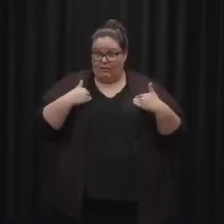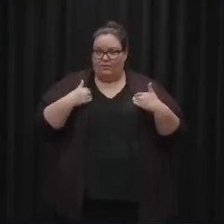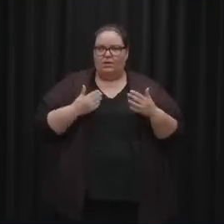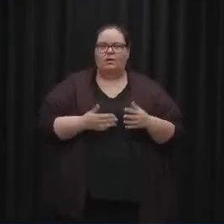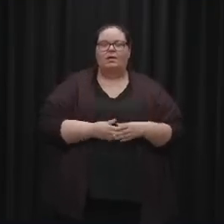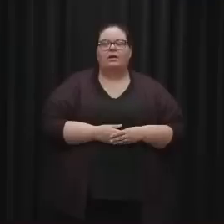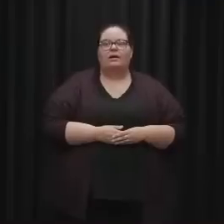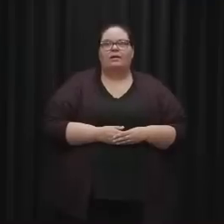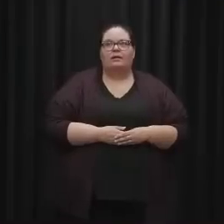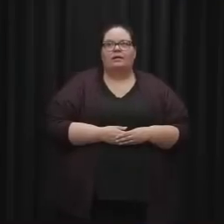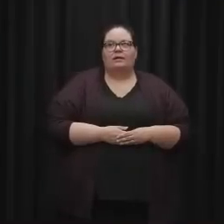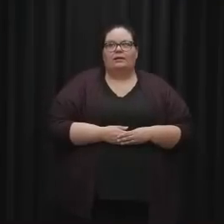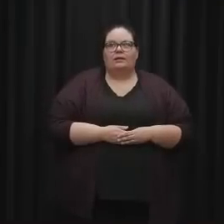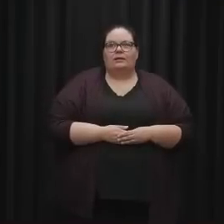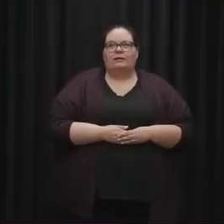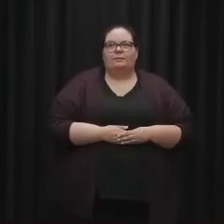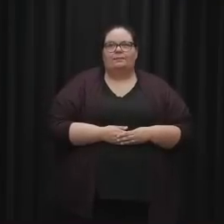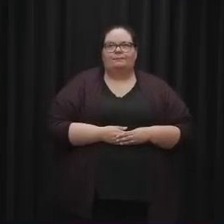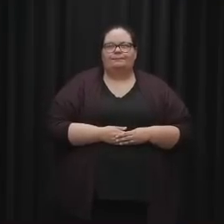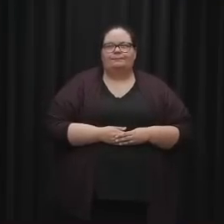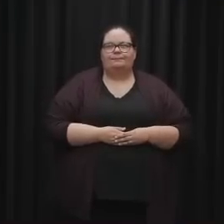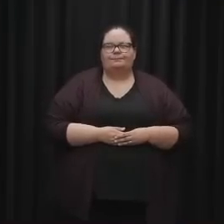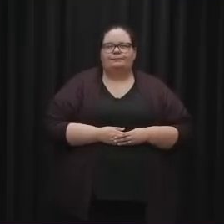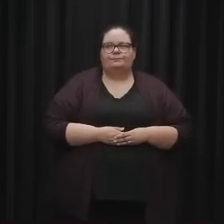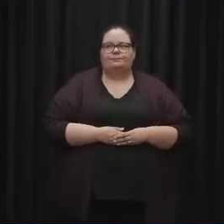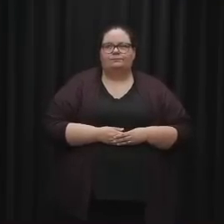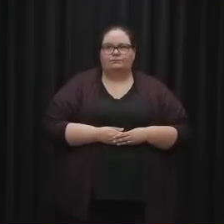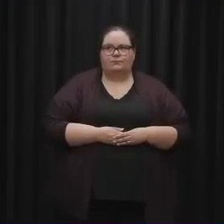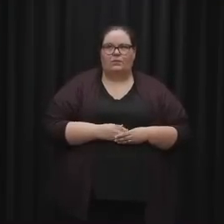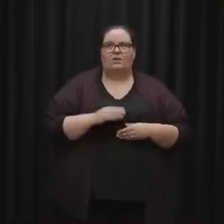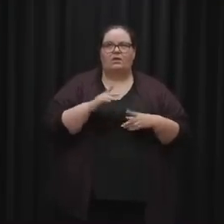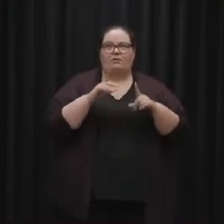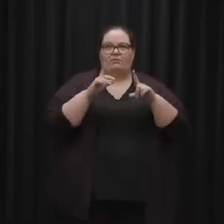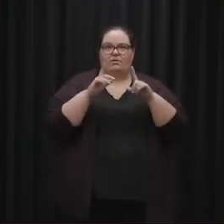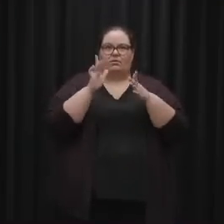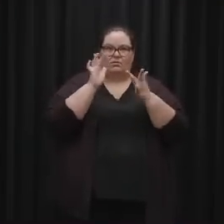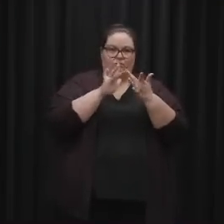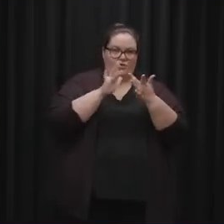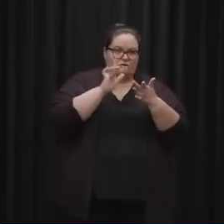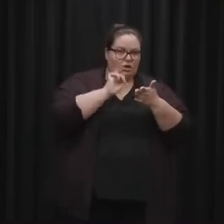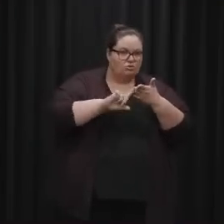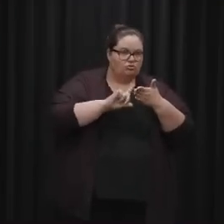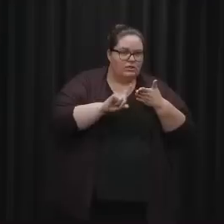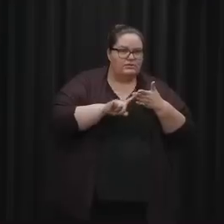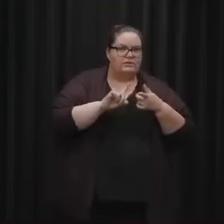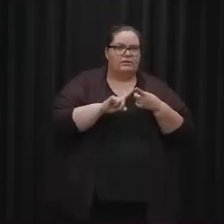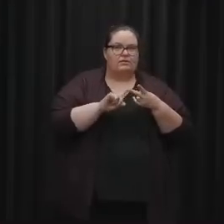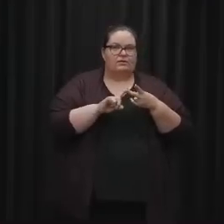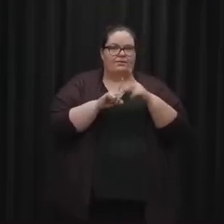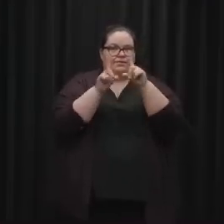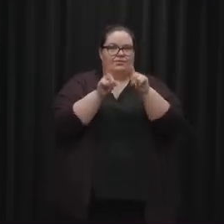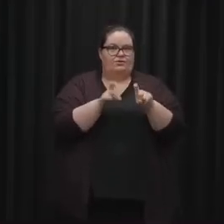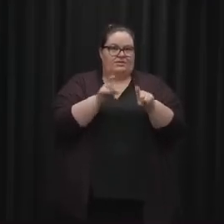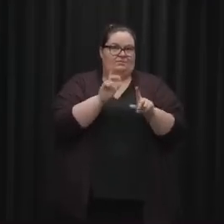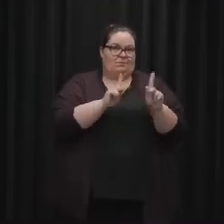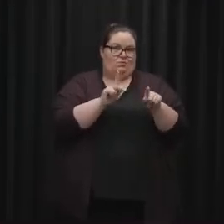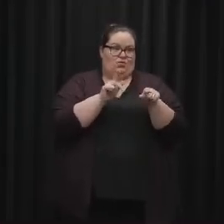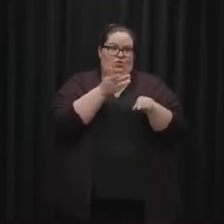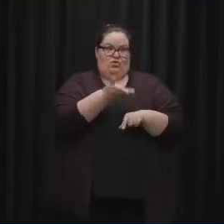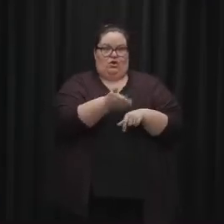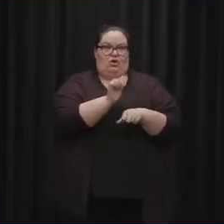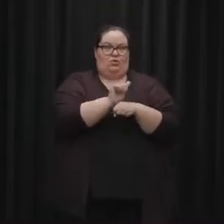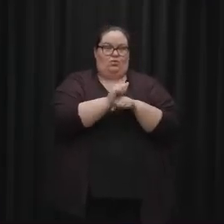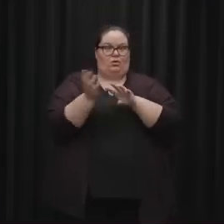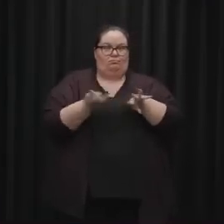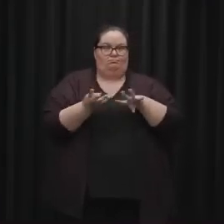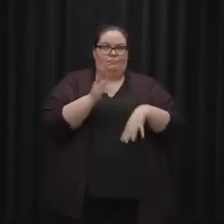have is that they have done the contact tracing, they are testing people at the mill,